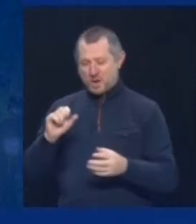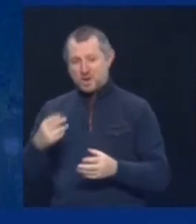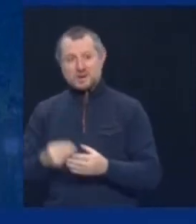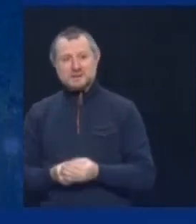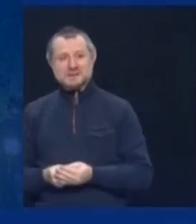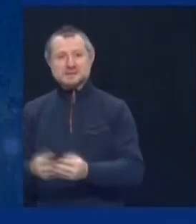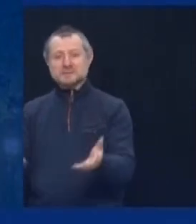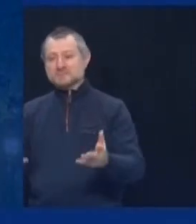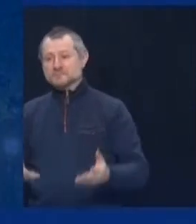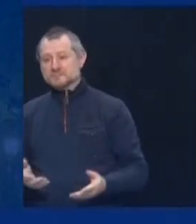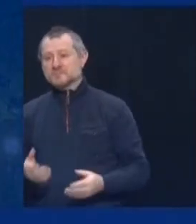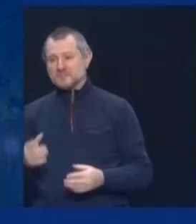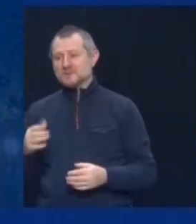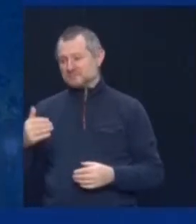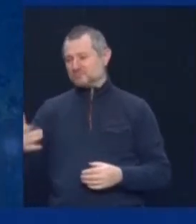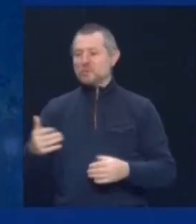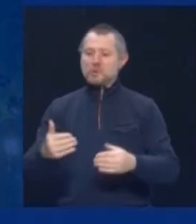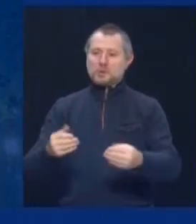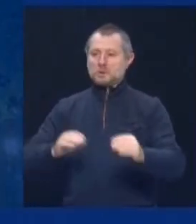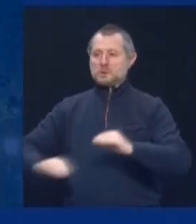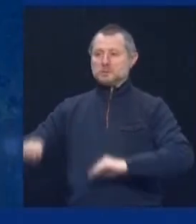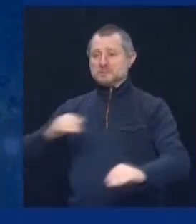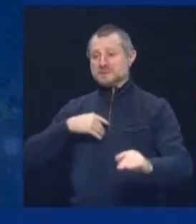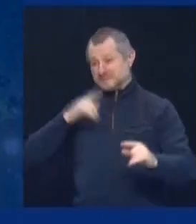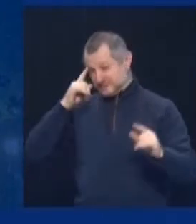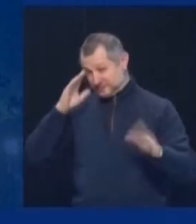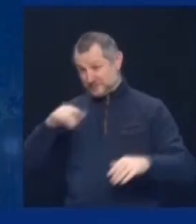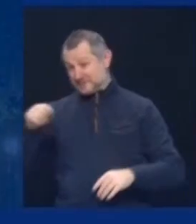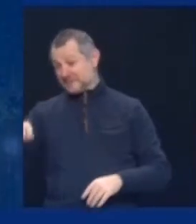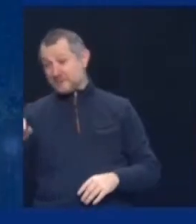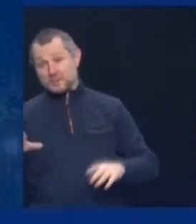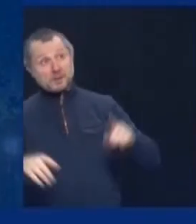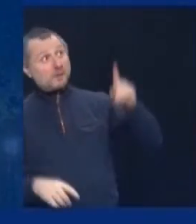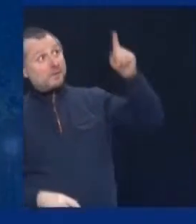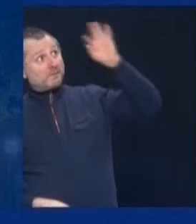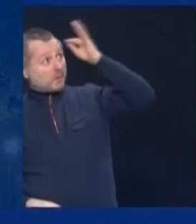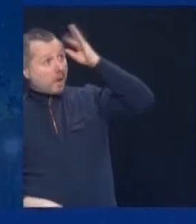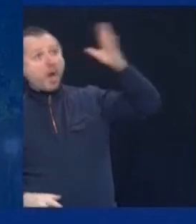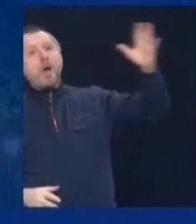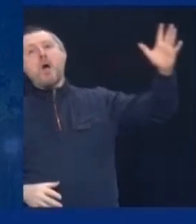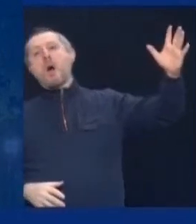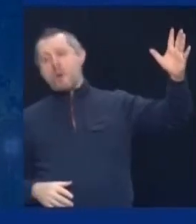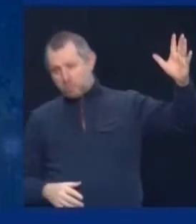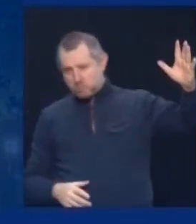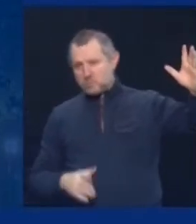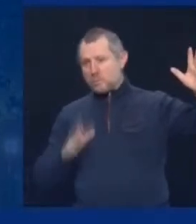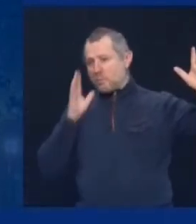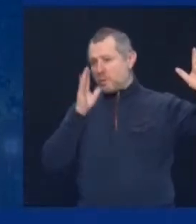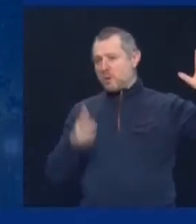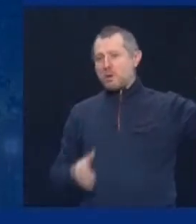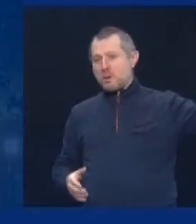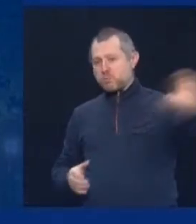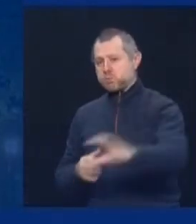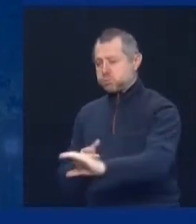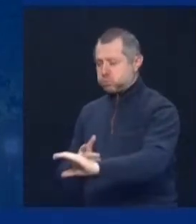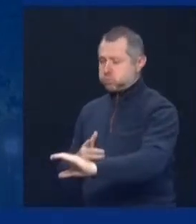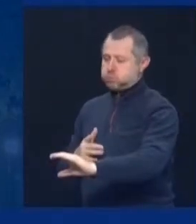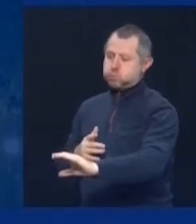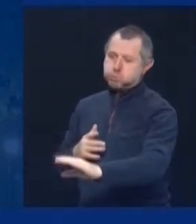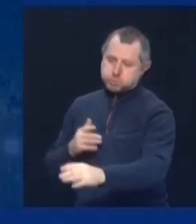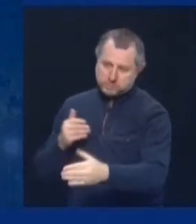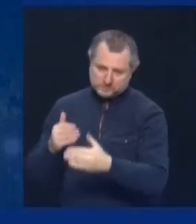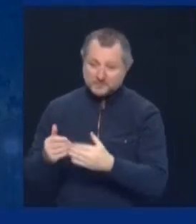February, March, when we expect the federal government will tell us that they're going to be helpful and what that